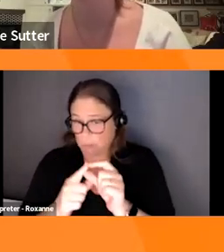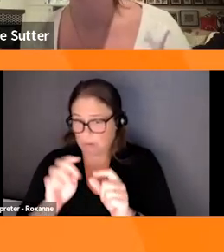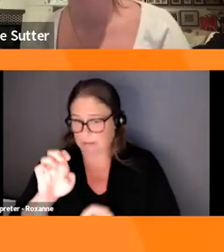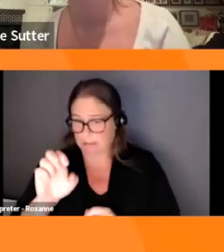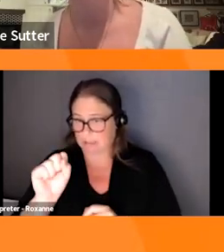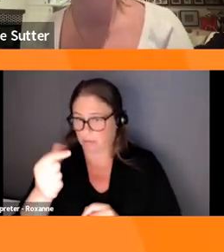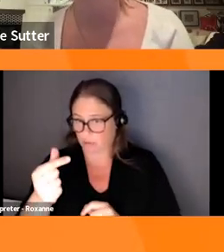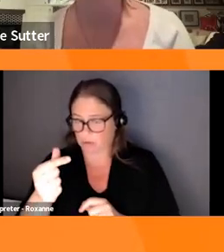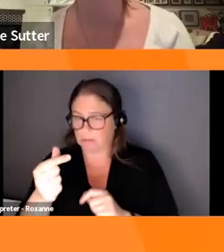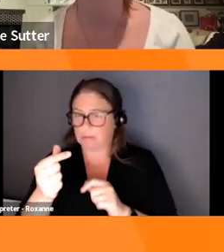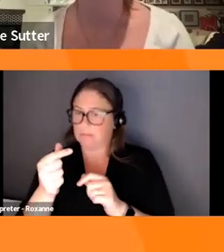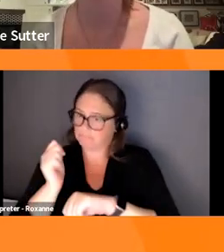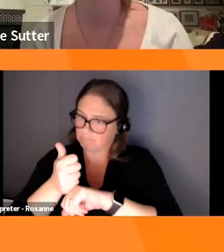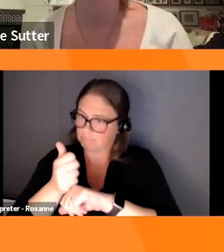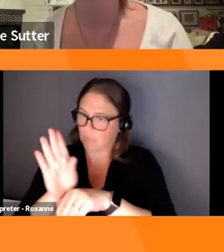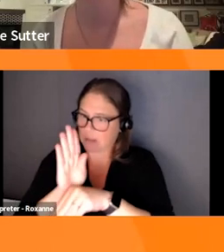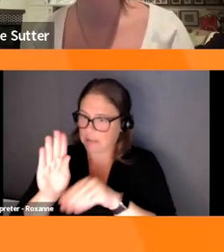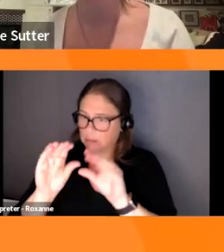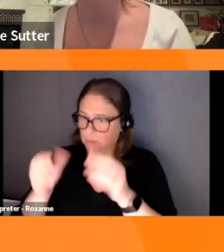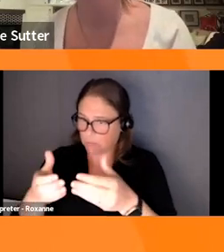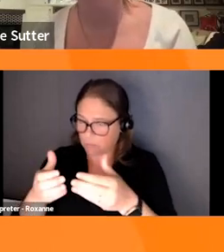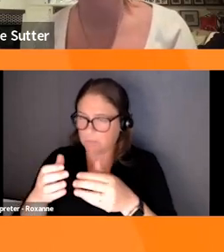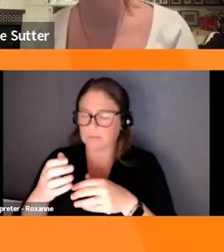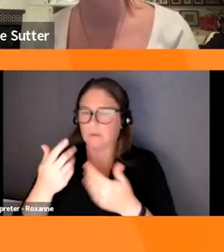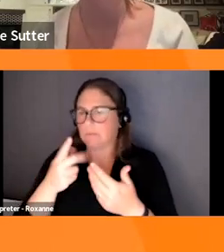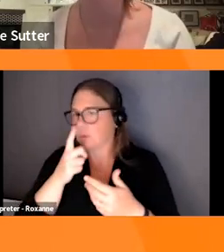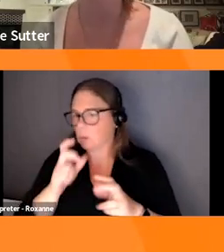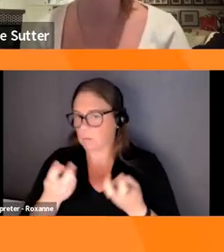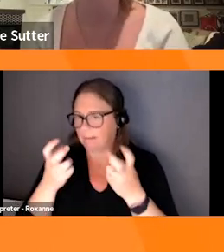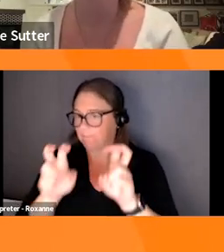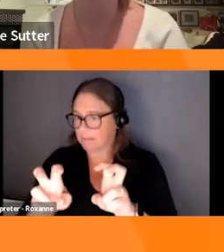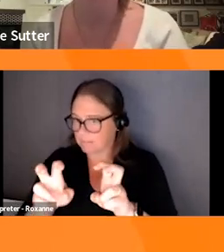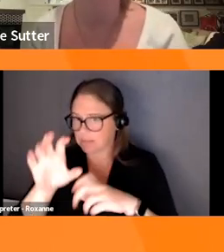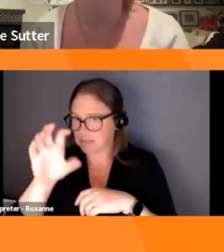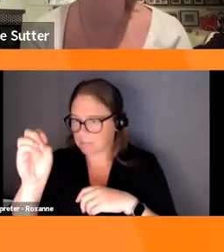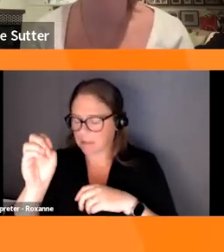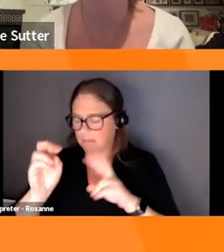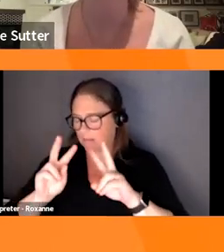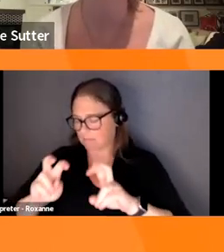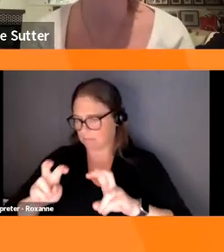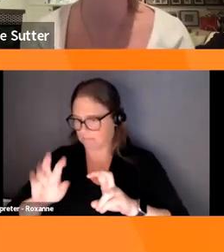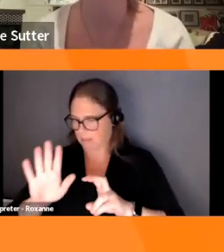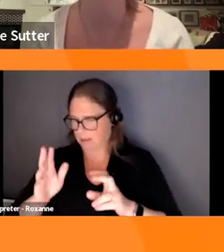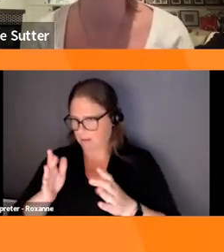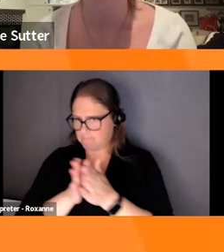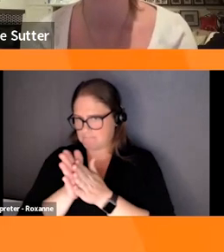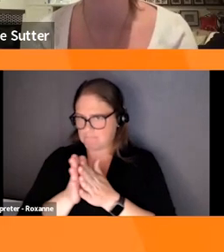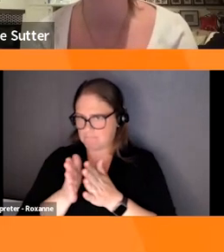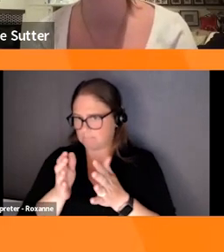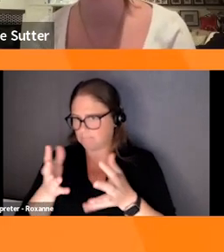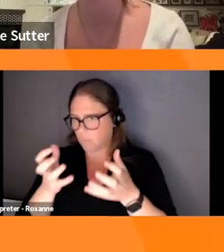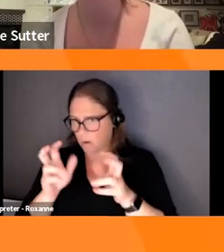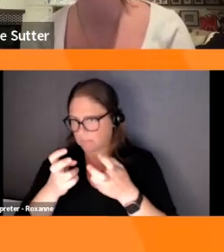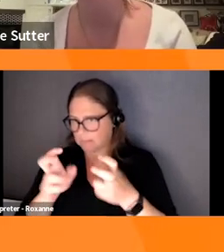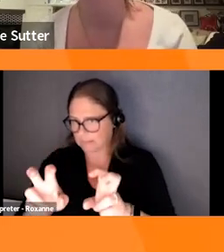investment world. So it is a way for investors to analyze a potential or current investment in the environmental, social, and